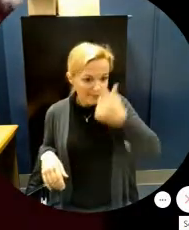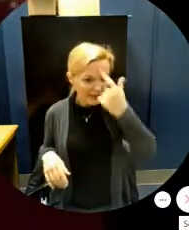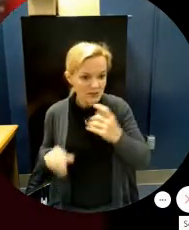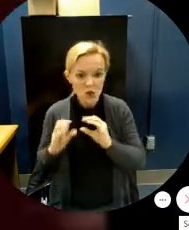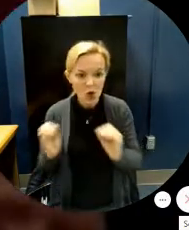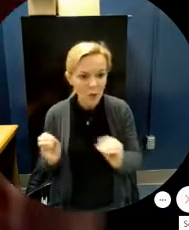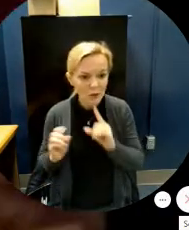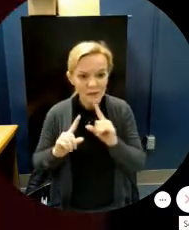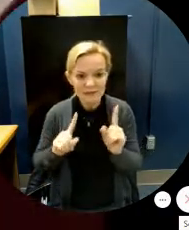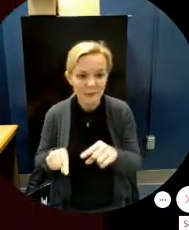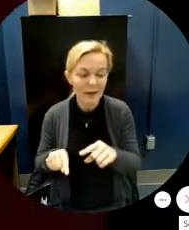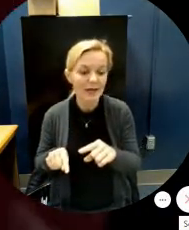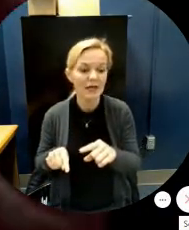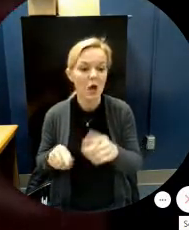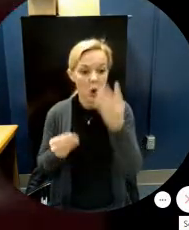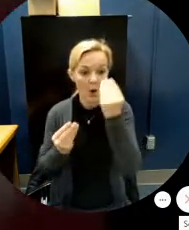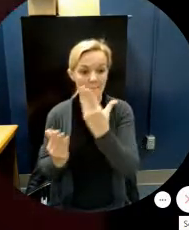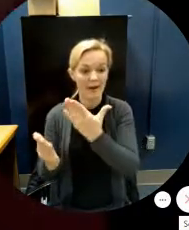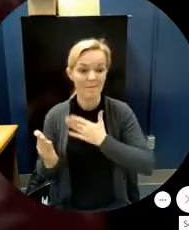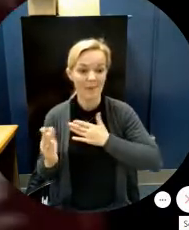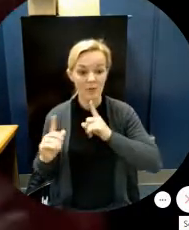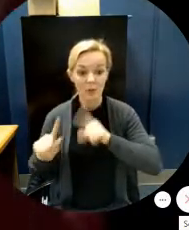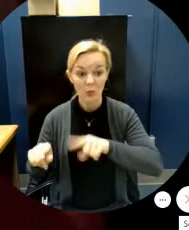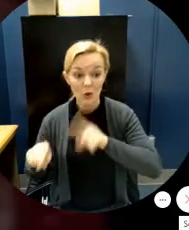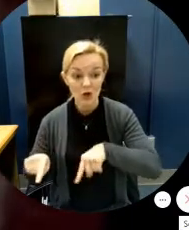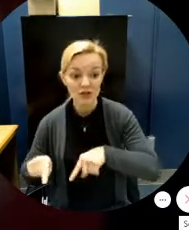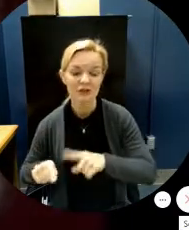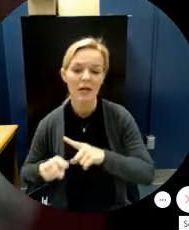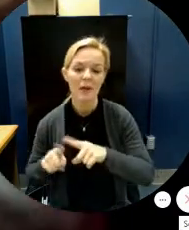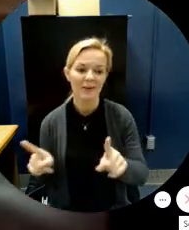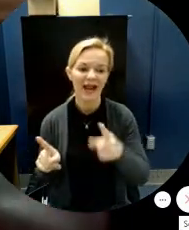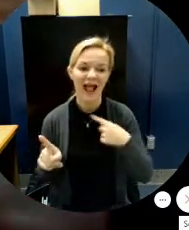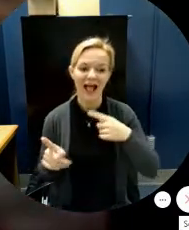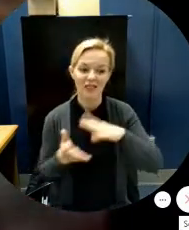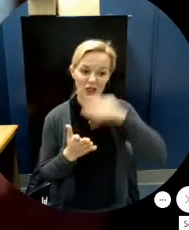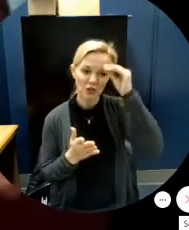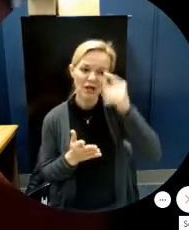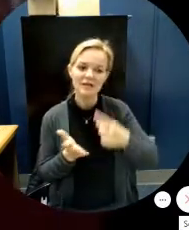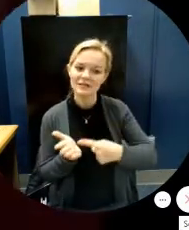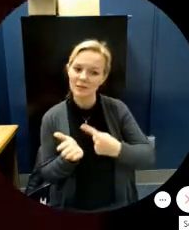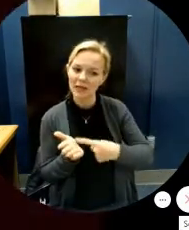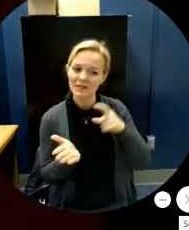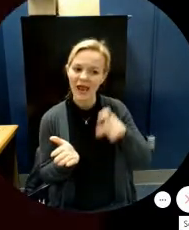time and pointed out certain specific points where I had to be less aggressive.